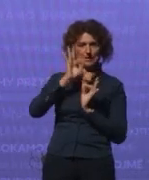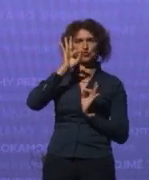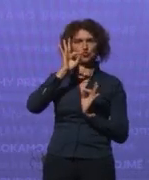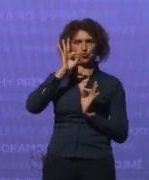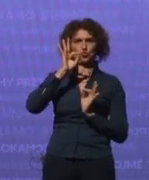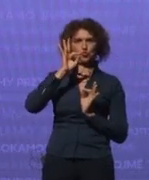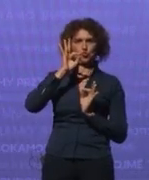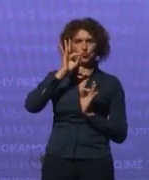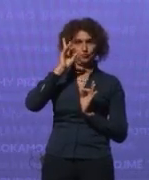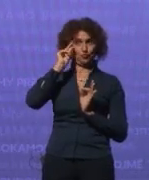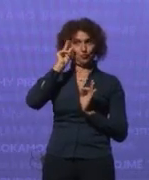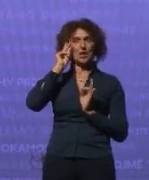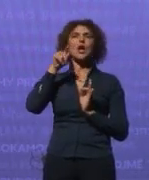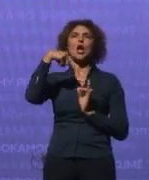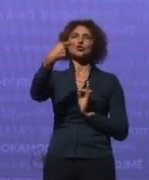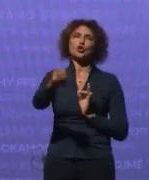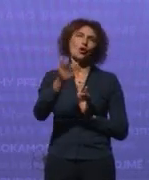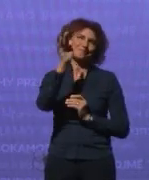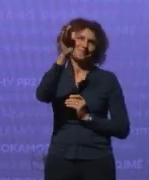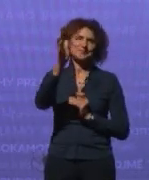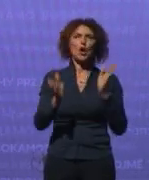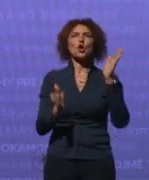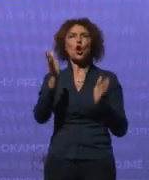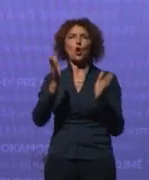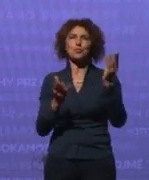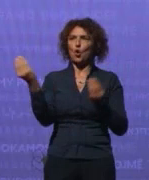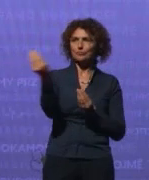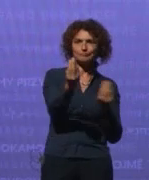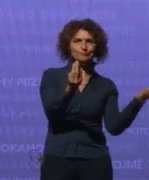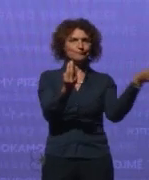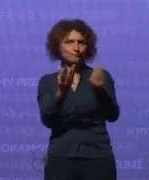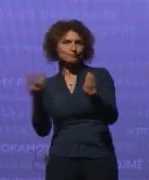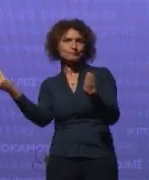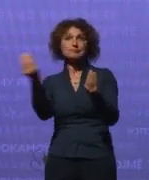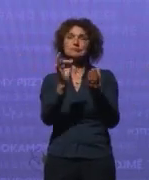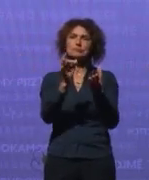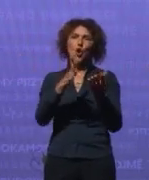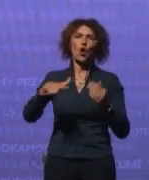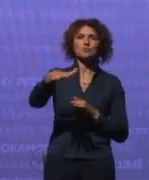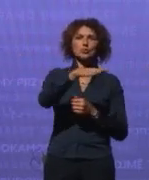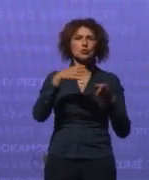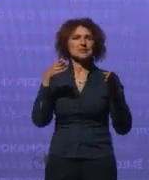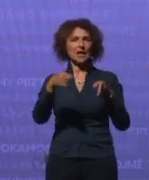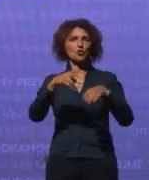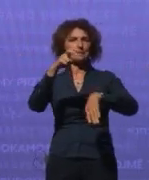therapy for children diagnosed with autism. So one thing that children with autism do